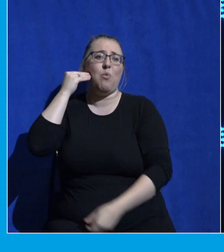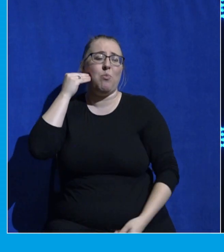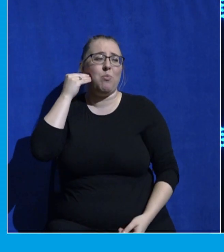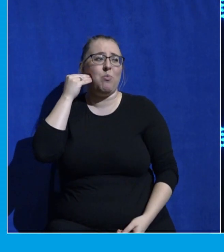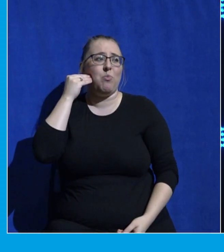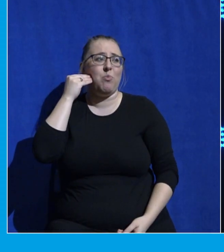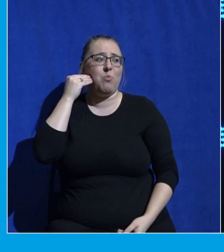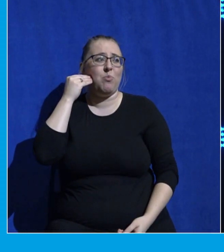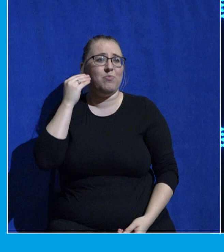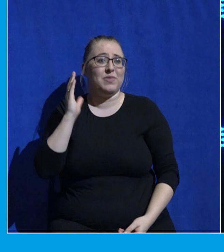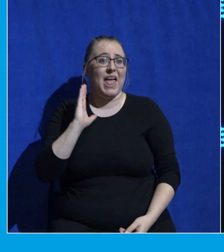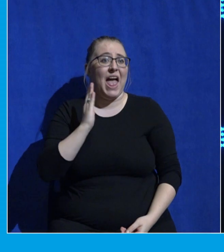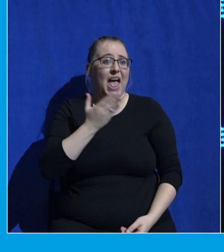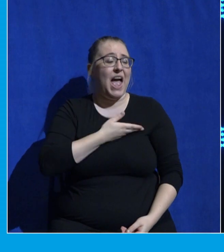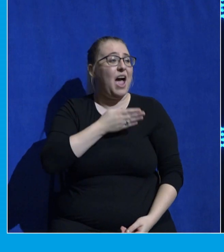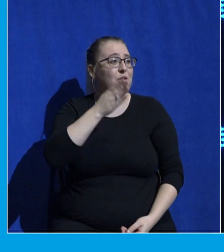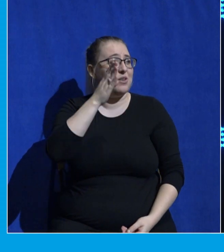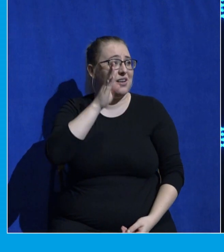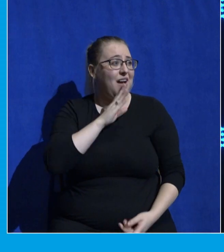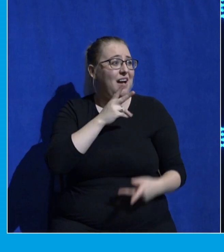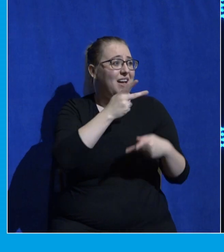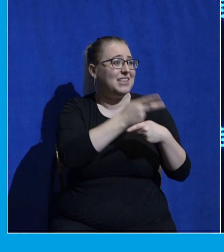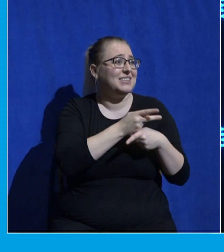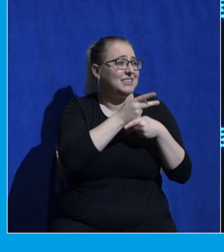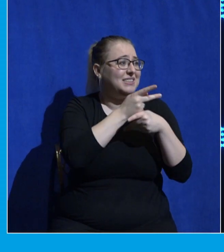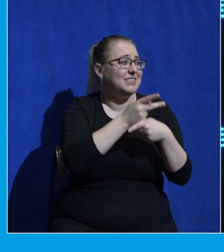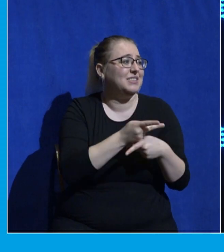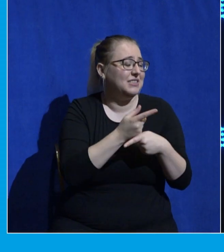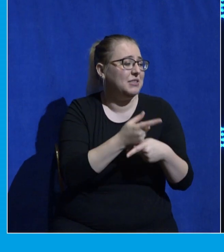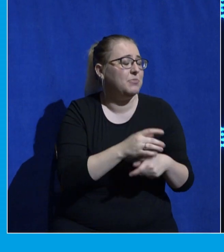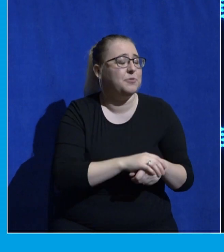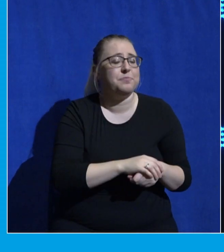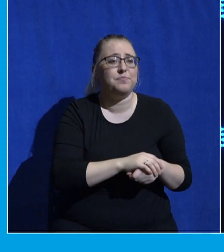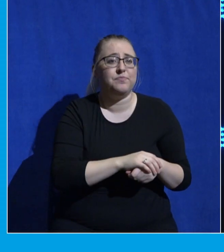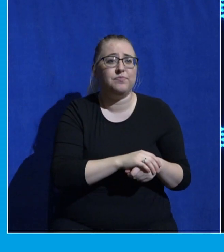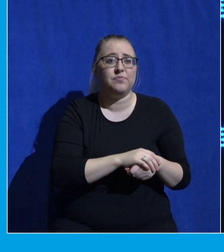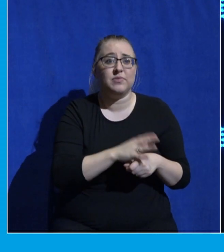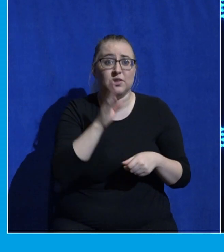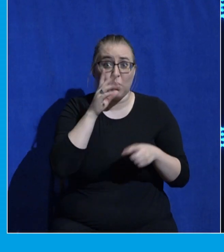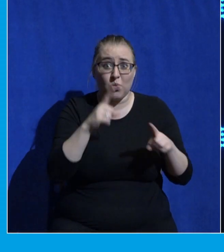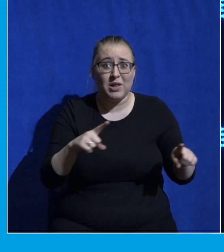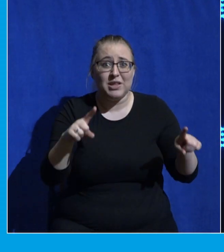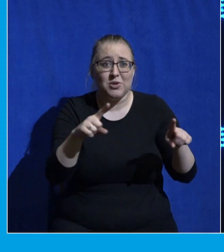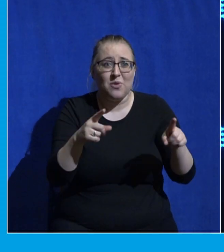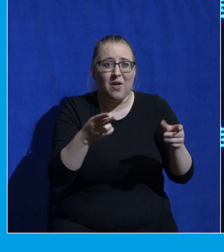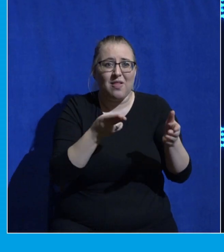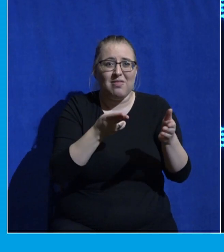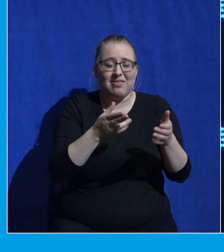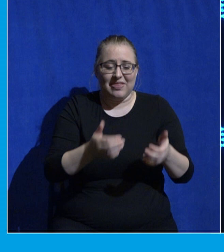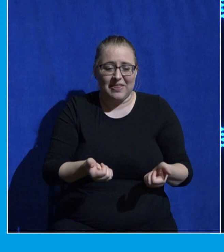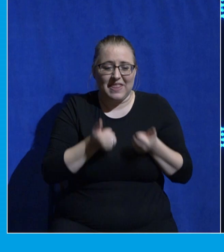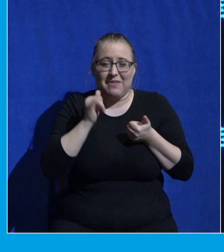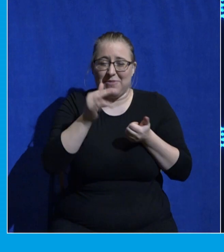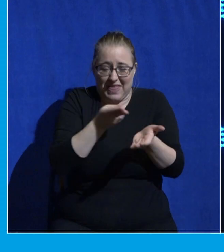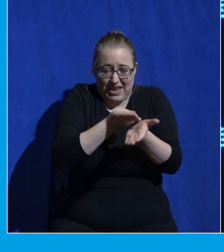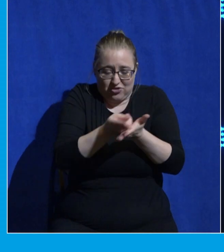God is a keeper. Will you live in response to this truth? Will this song become your song?